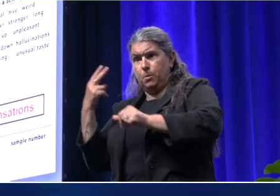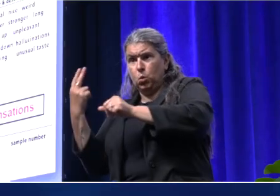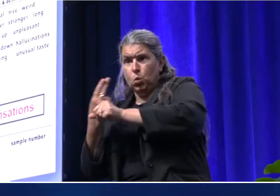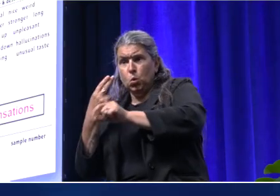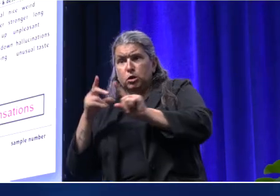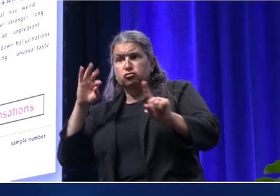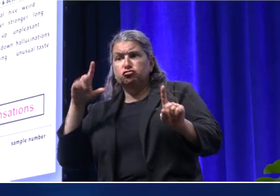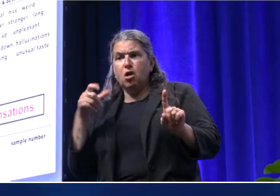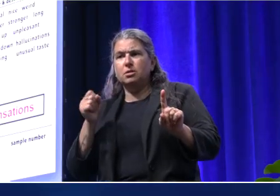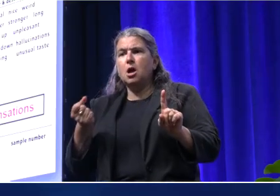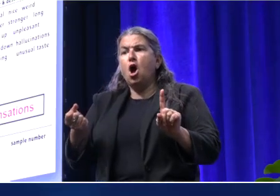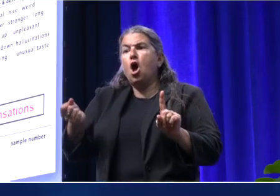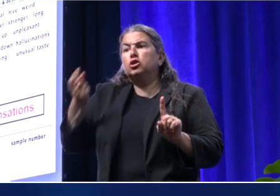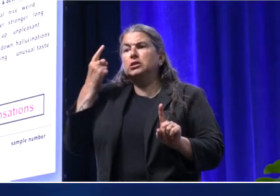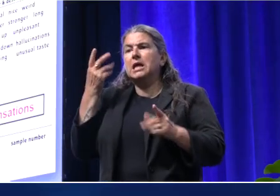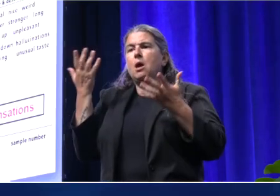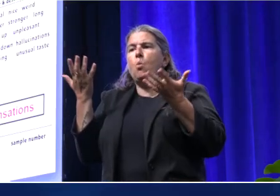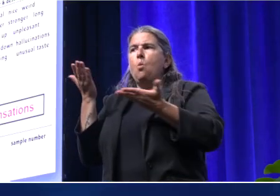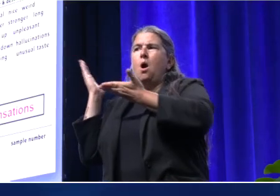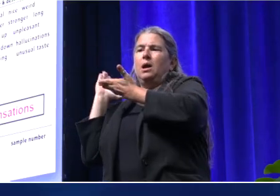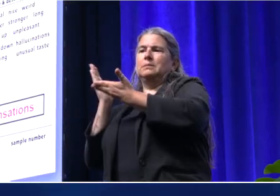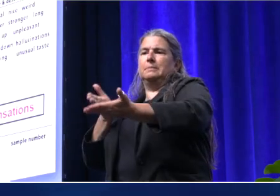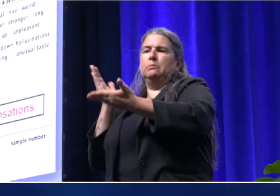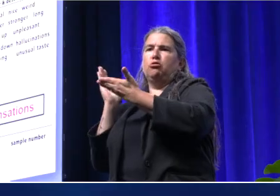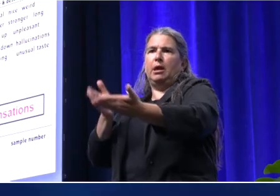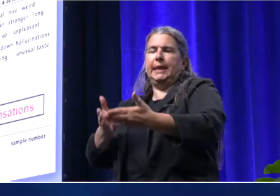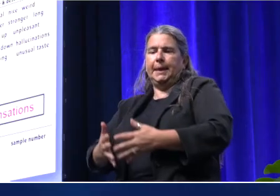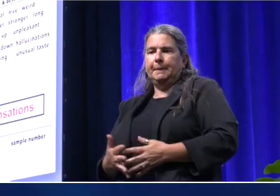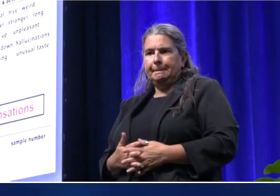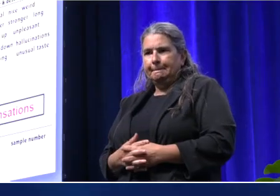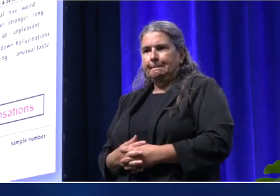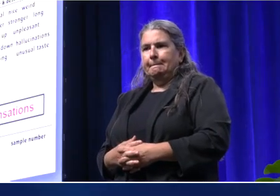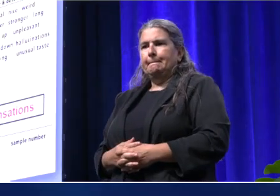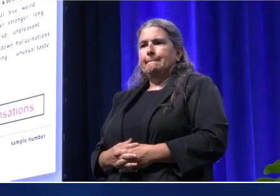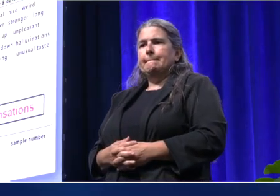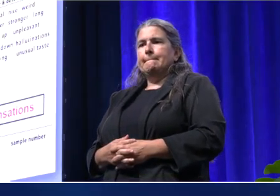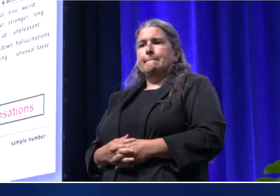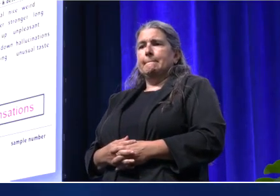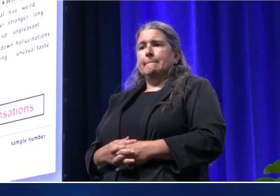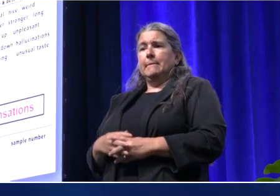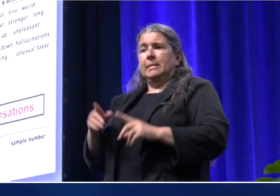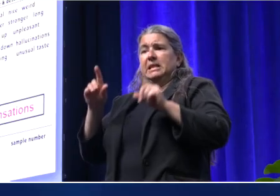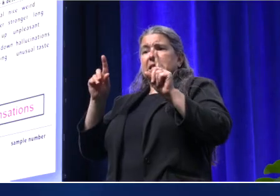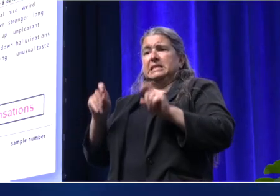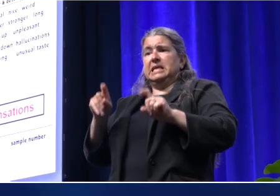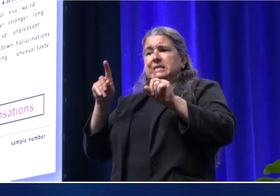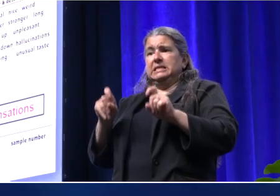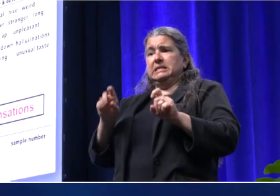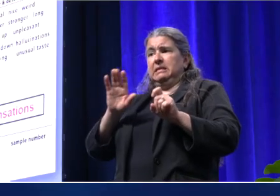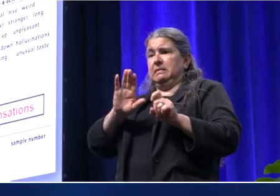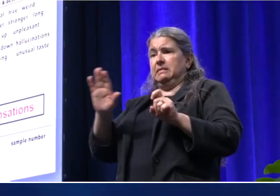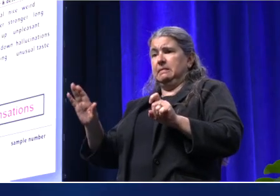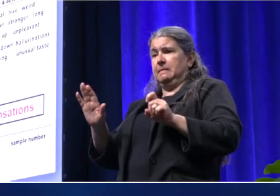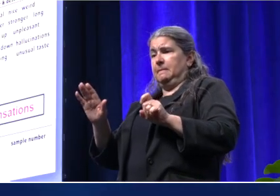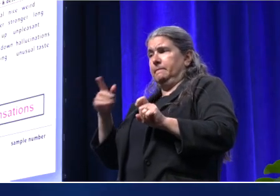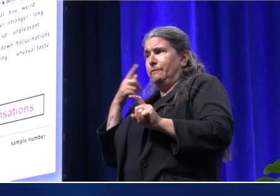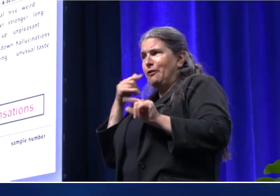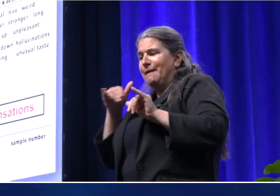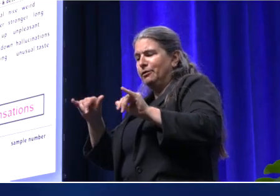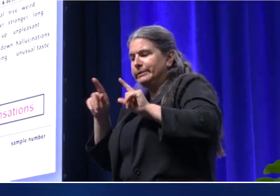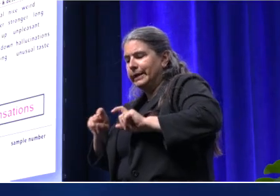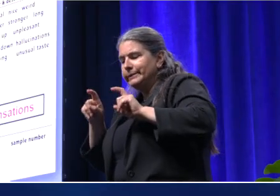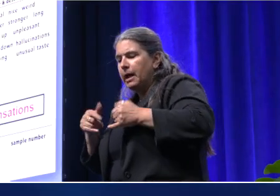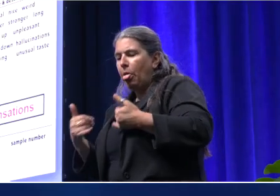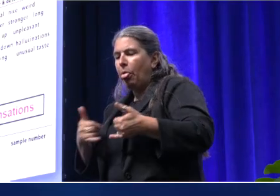drug supply. People who use drugs have been testing drugs on their own bodies forever. And what we're doing is providing